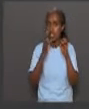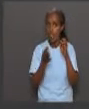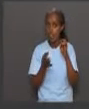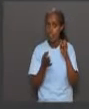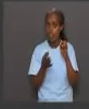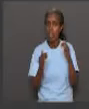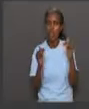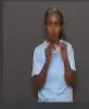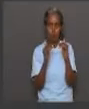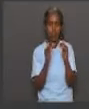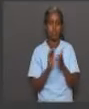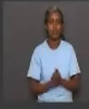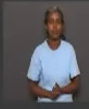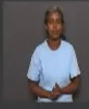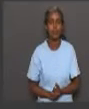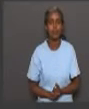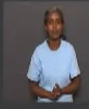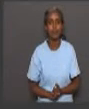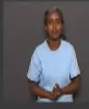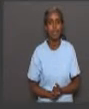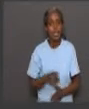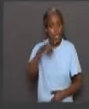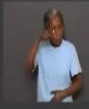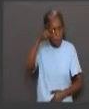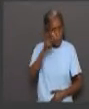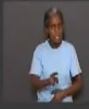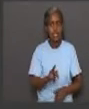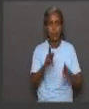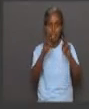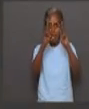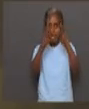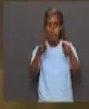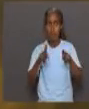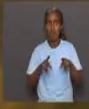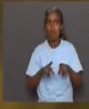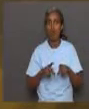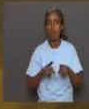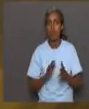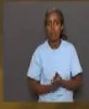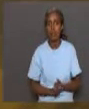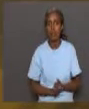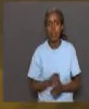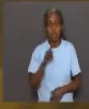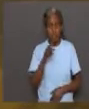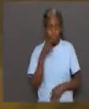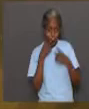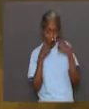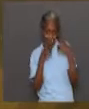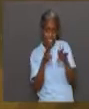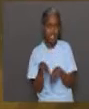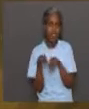EF are congruent. It must be a parallelogram. You see,